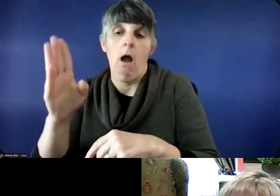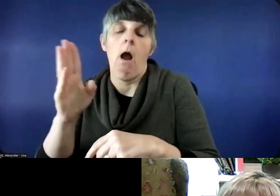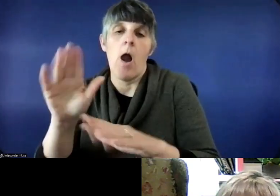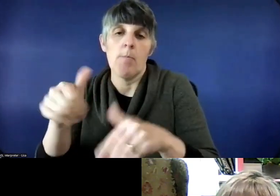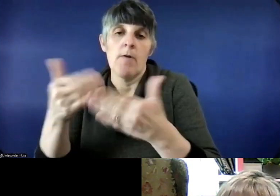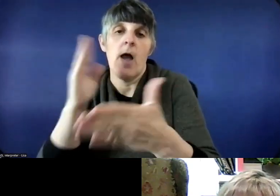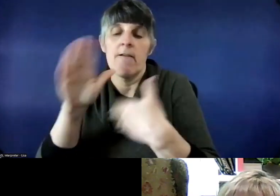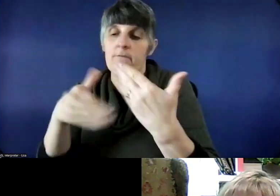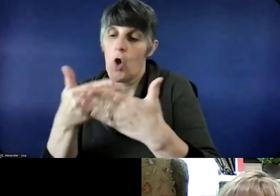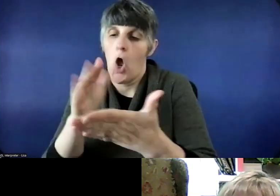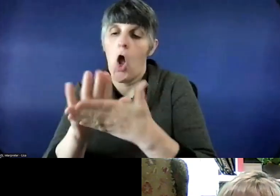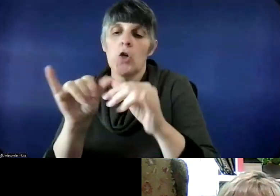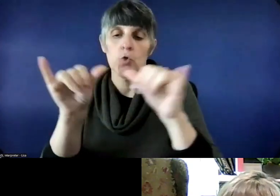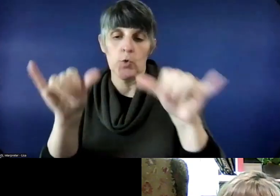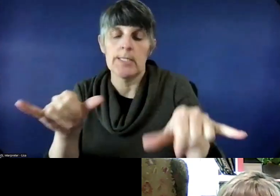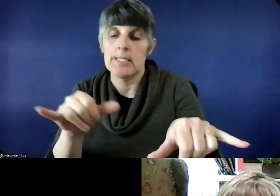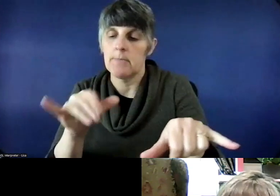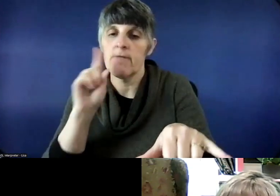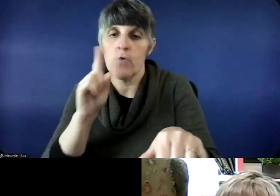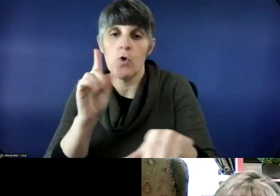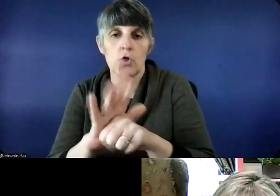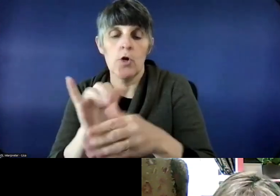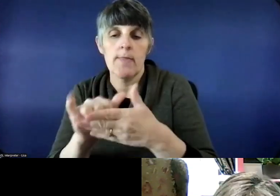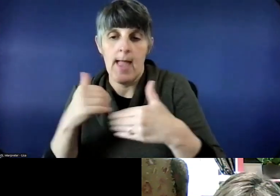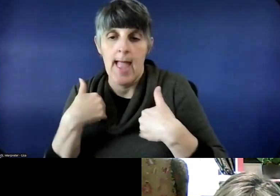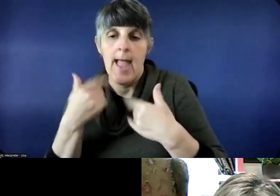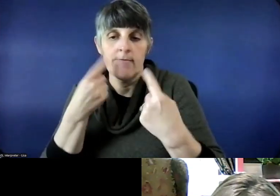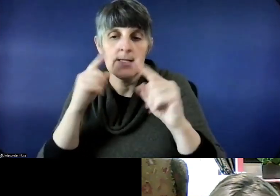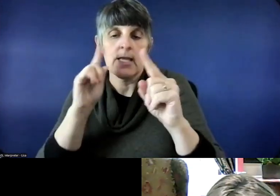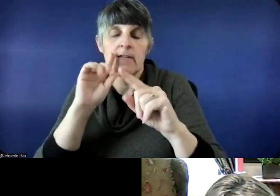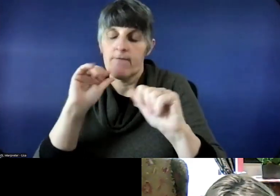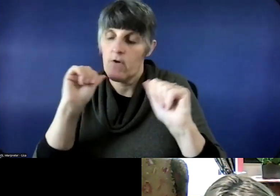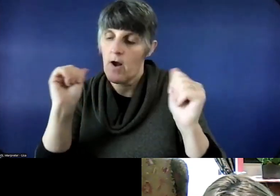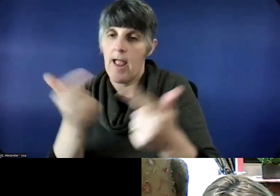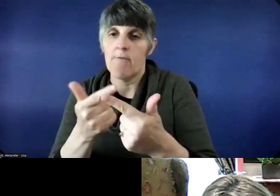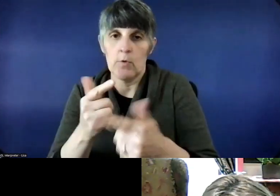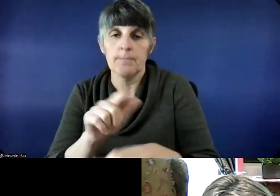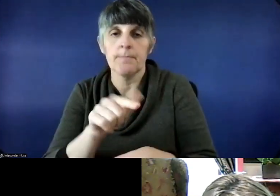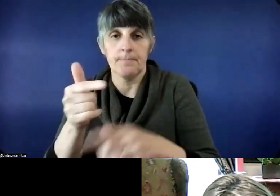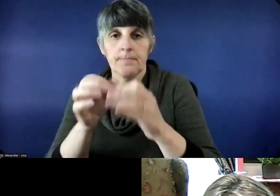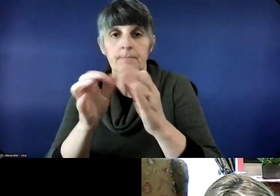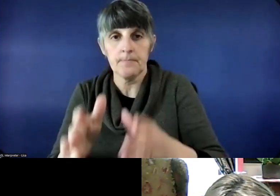all school systems to ensure that there is success for everyone.